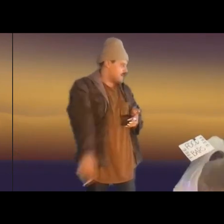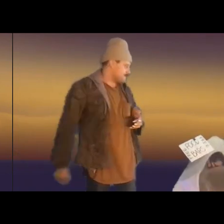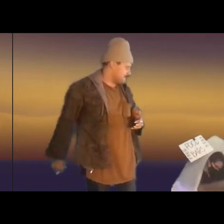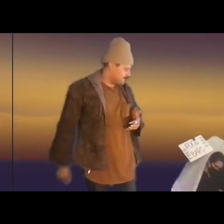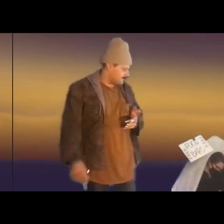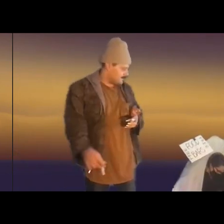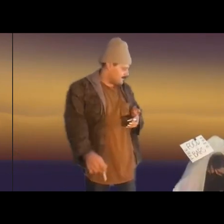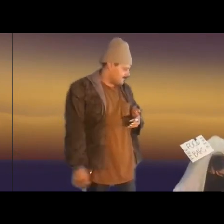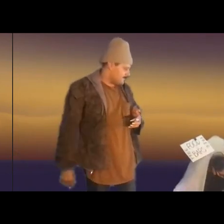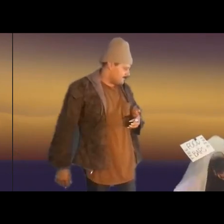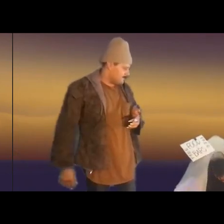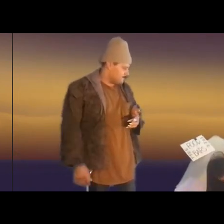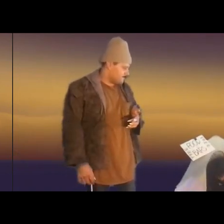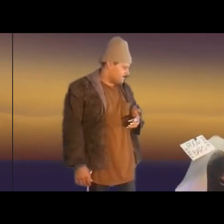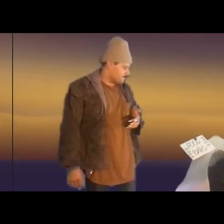What?